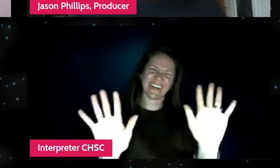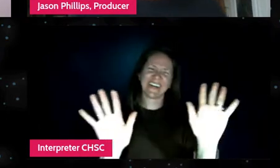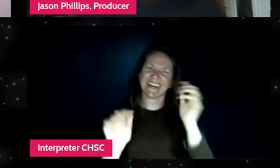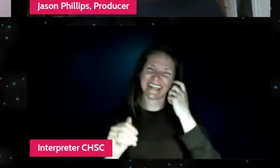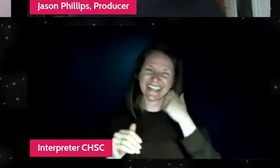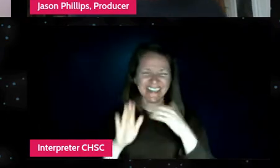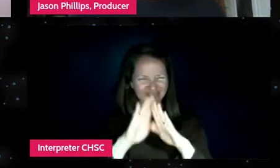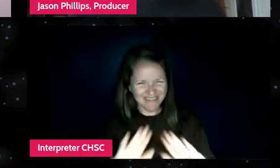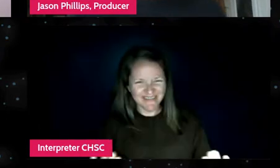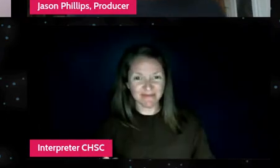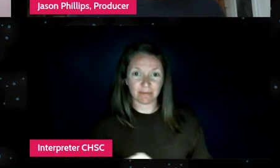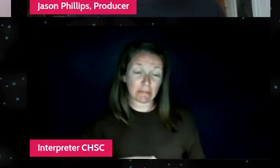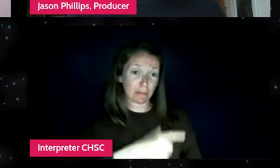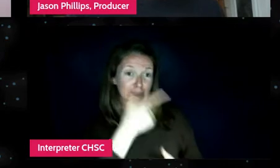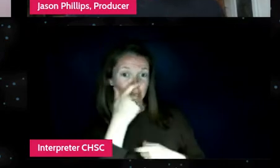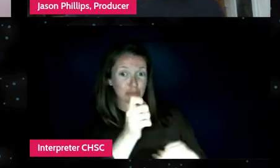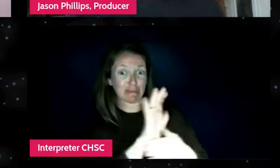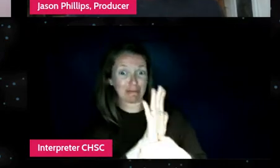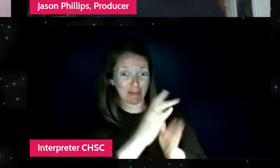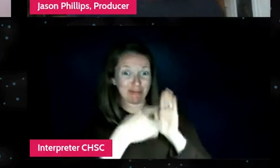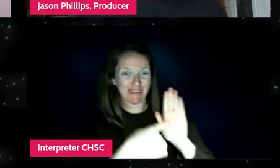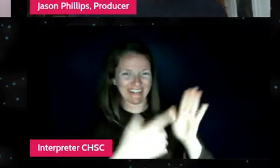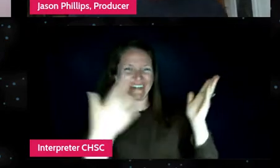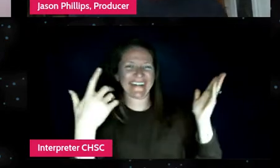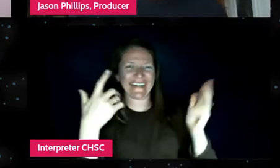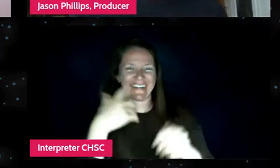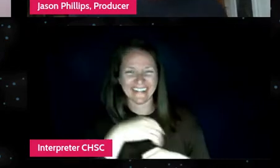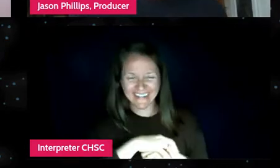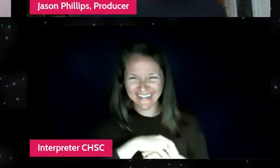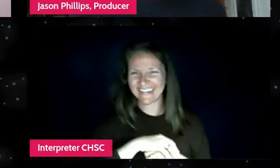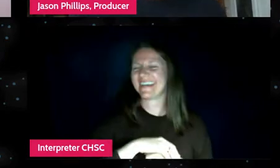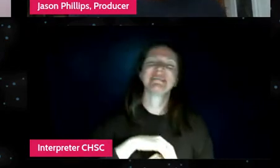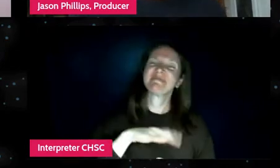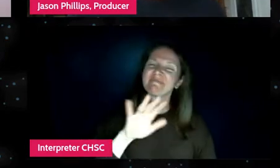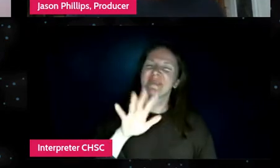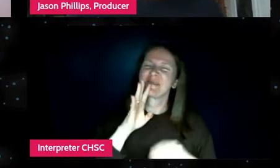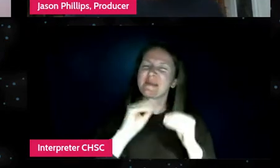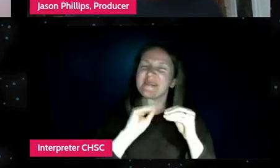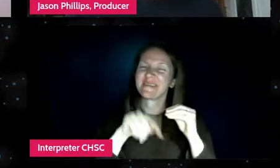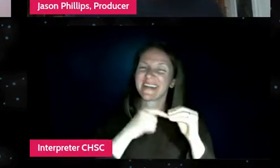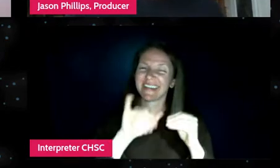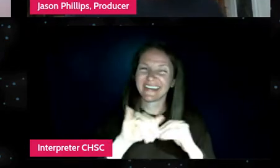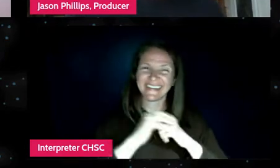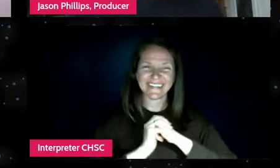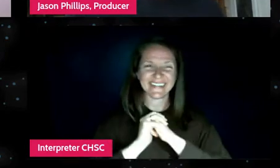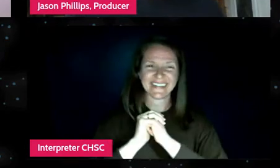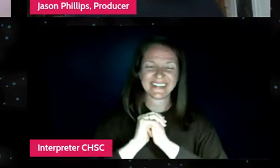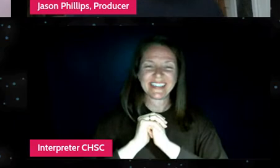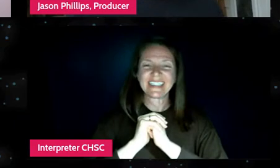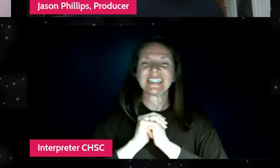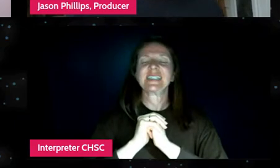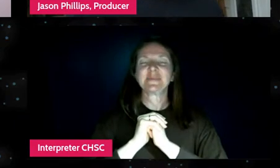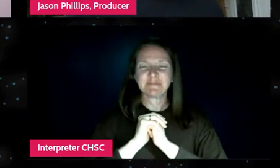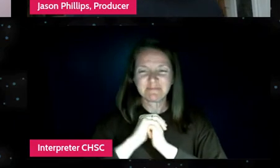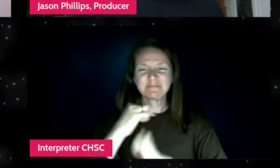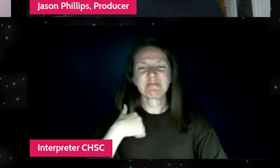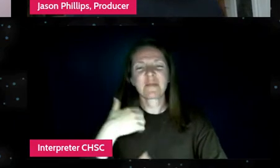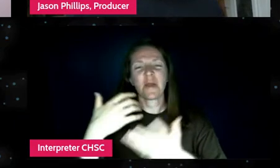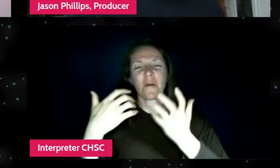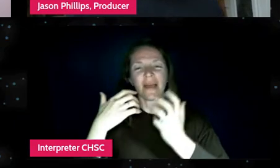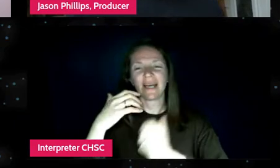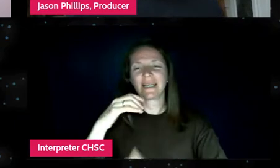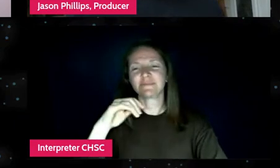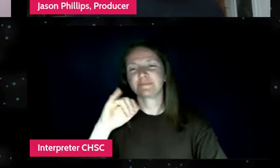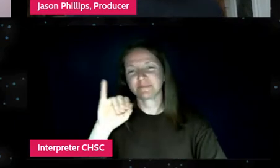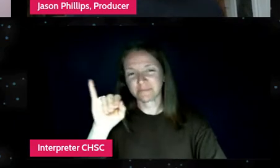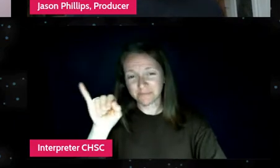That would have been an interesting film in itself. We'll talk some more about that. I wanted to bring you, Jewell, into